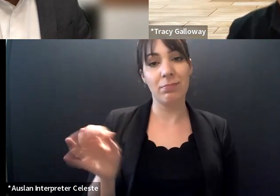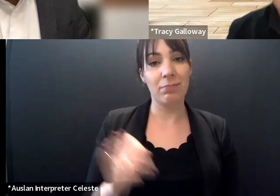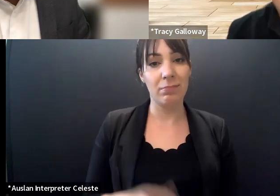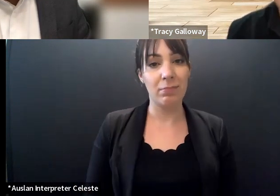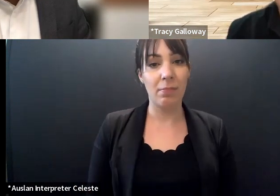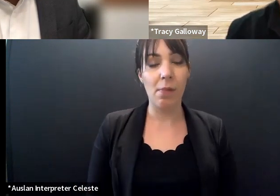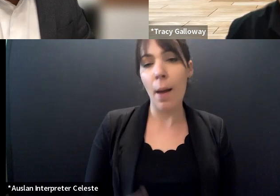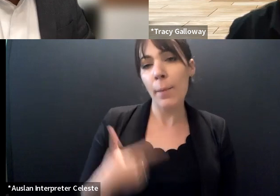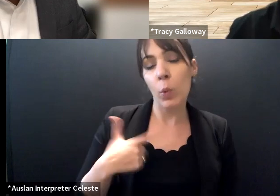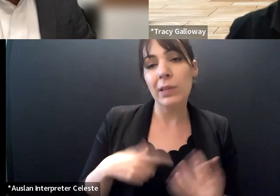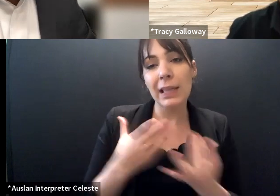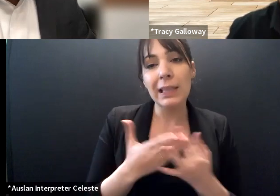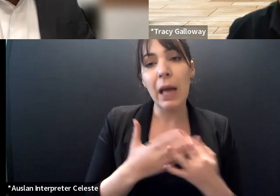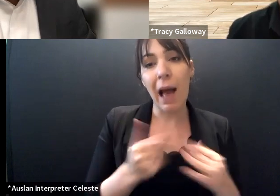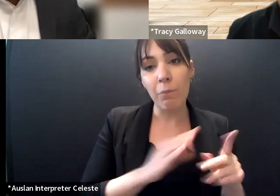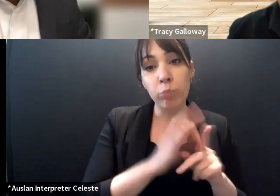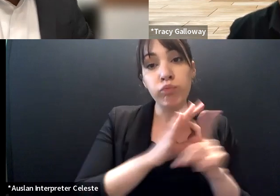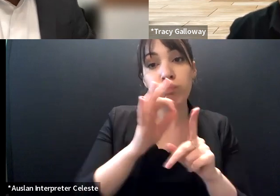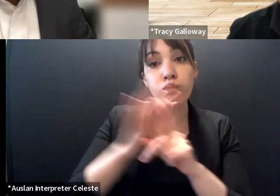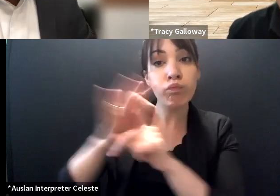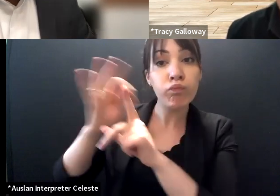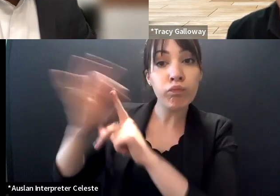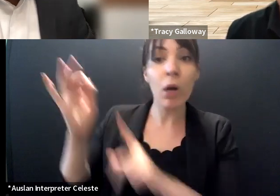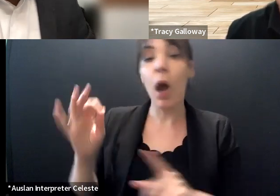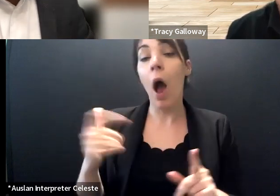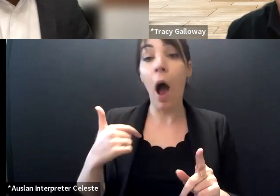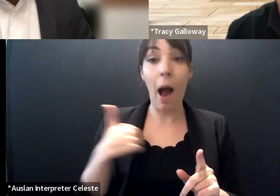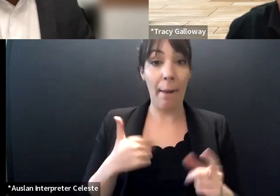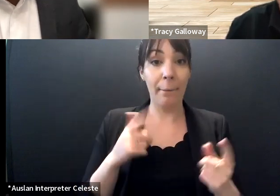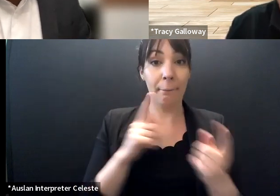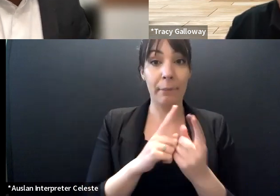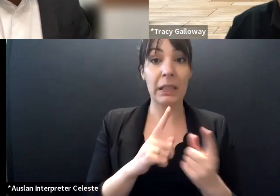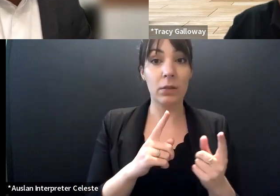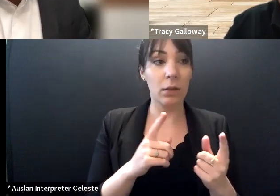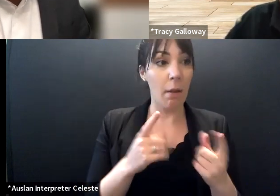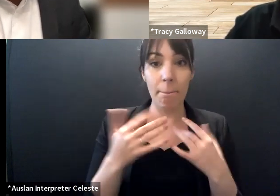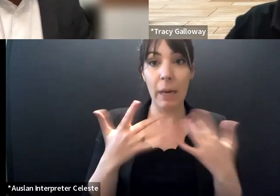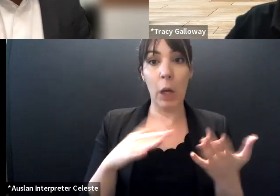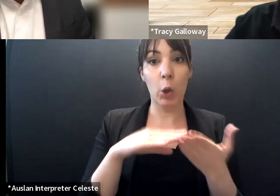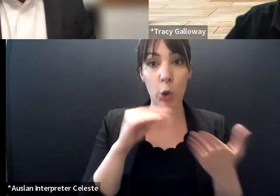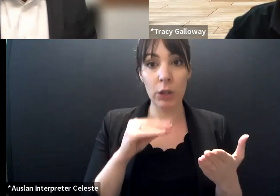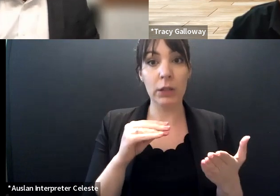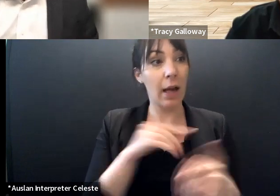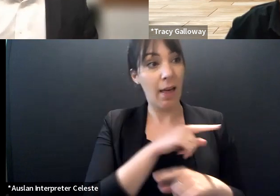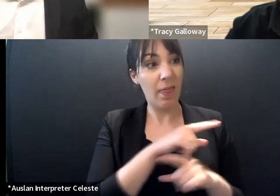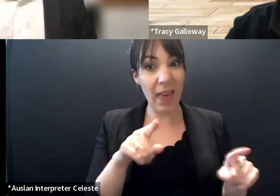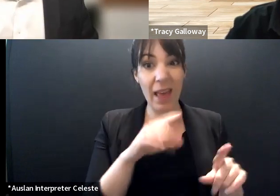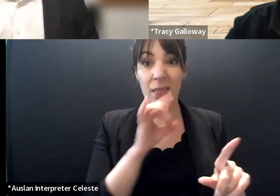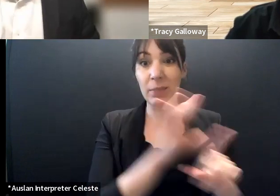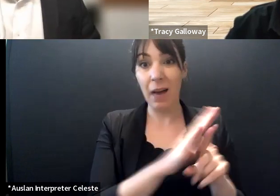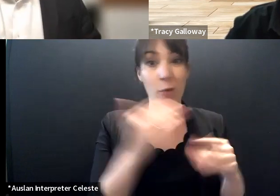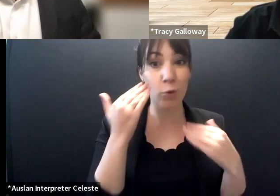work with students all of the time who are completely unaware that they have a whole range of accessibility tools within